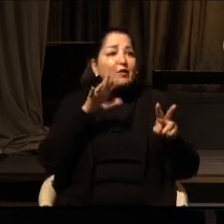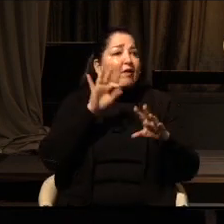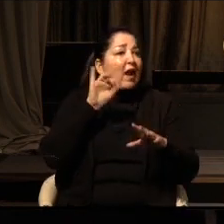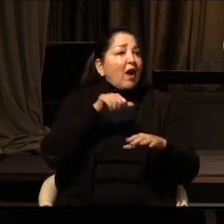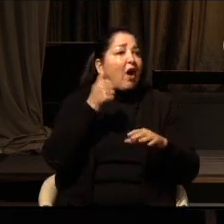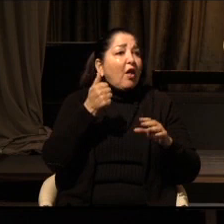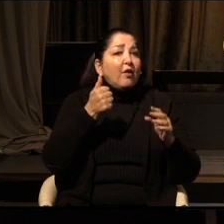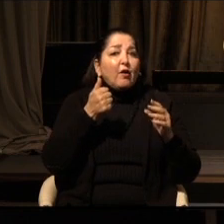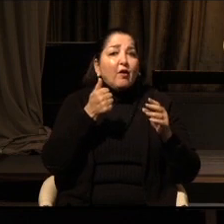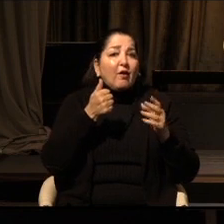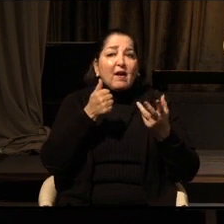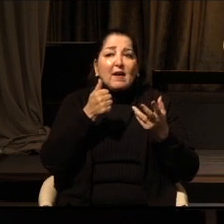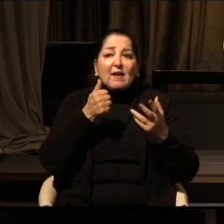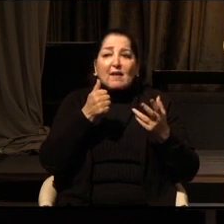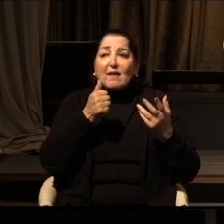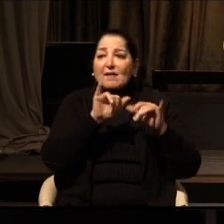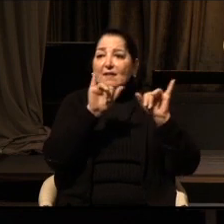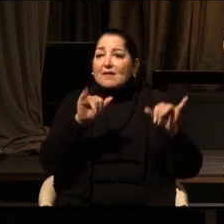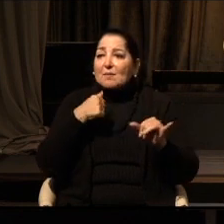any.